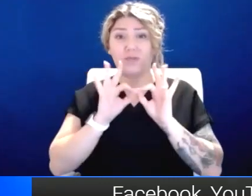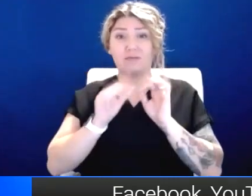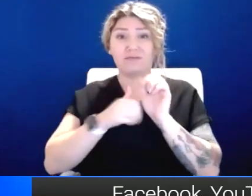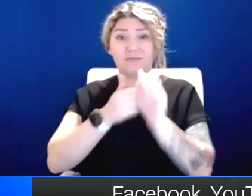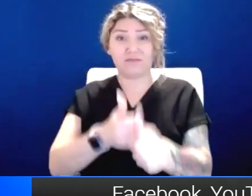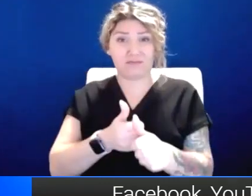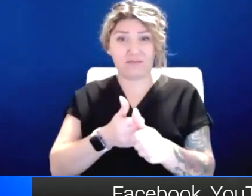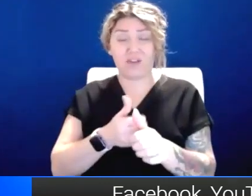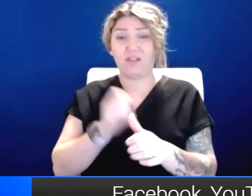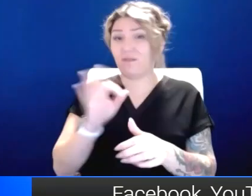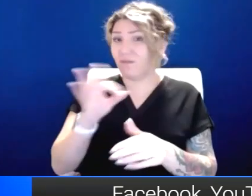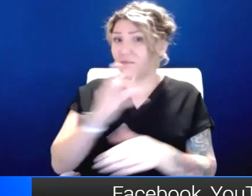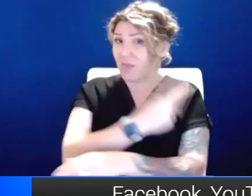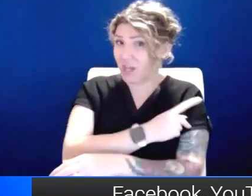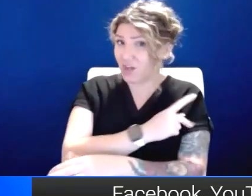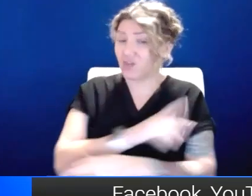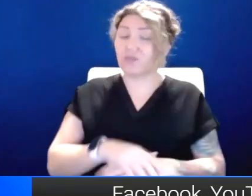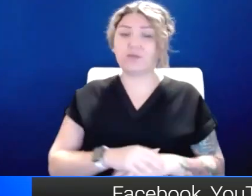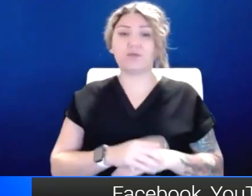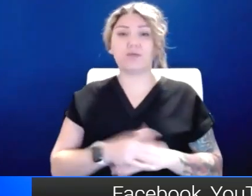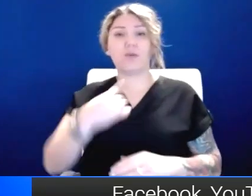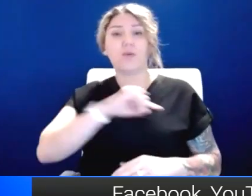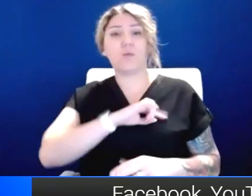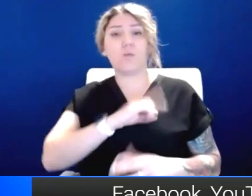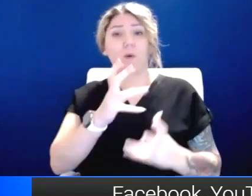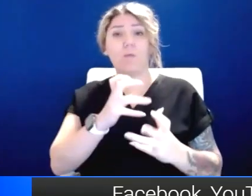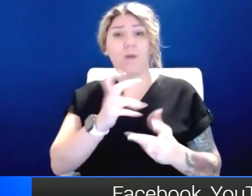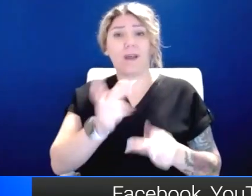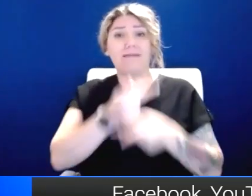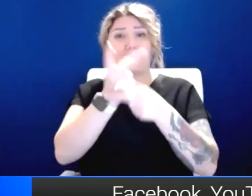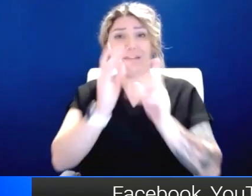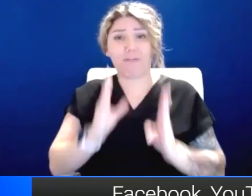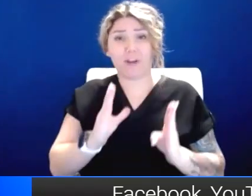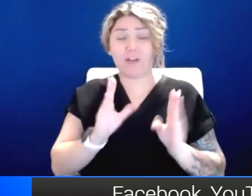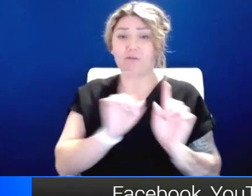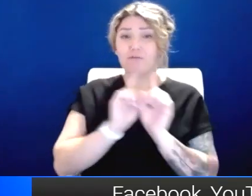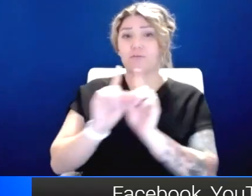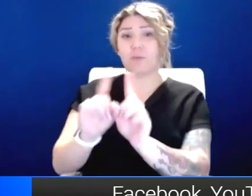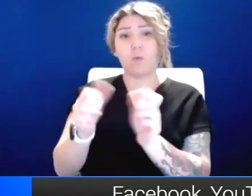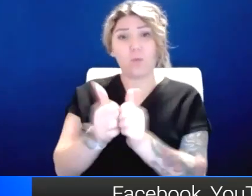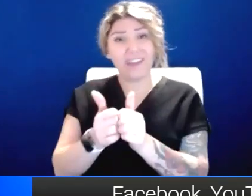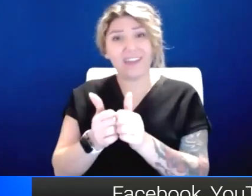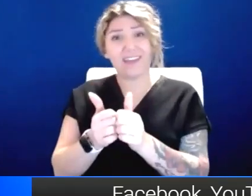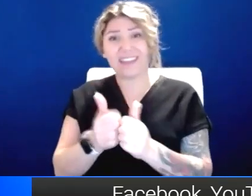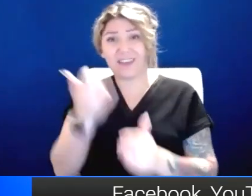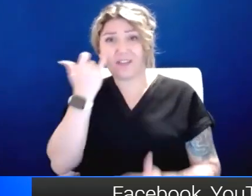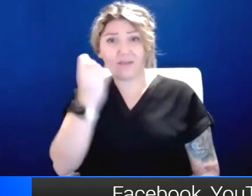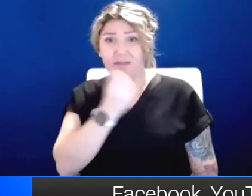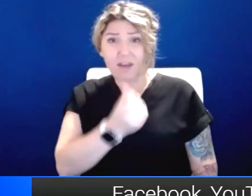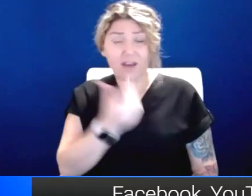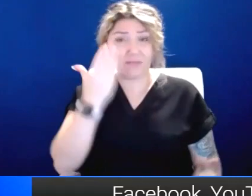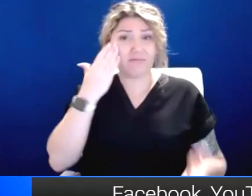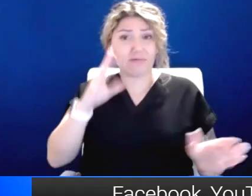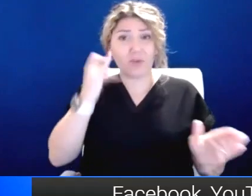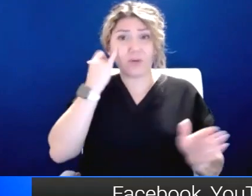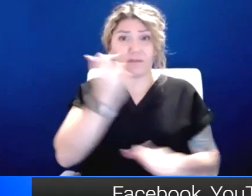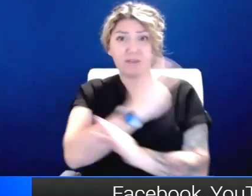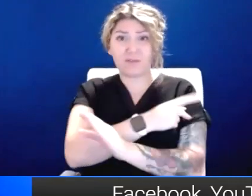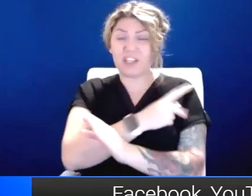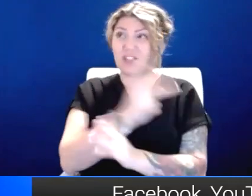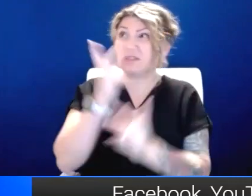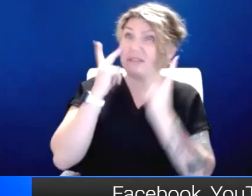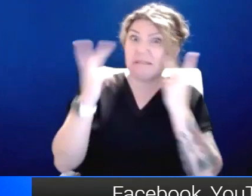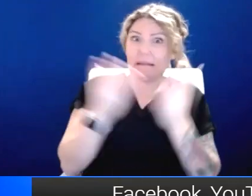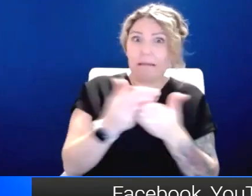patient. We definitely like caregivers to come in because unless a caregiver comes in, we do not know if a patient is seeing things at home,